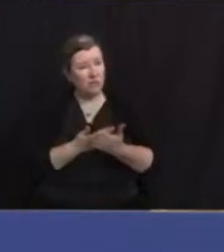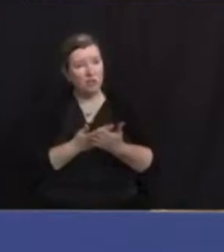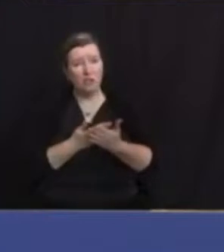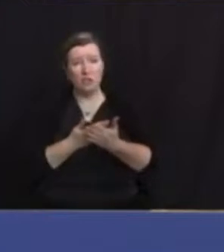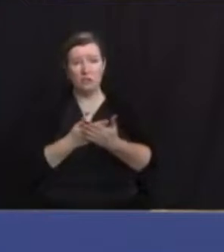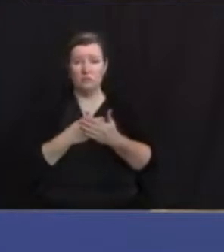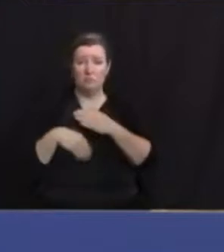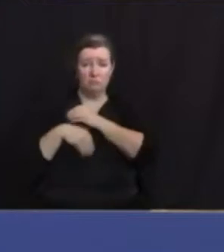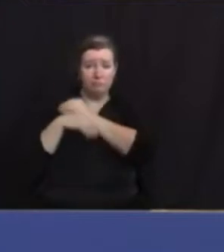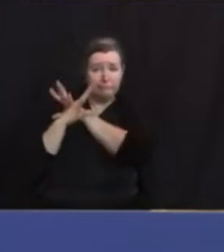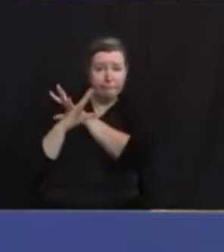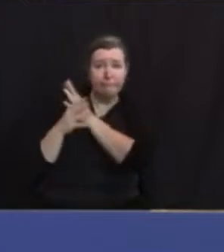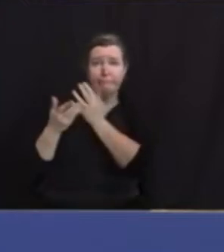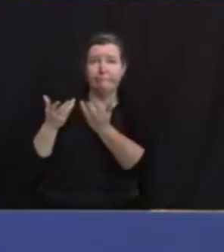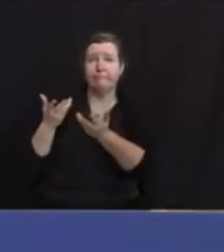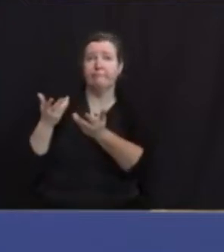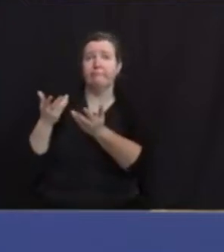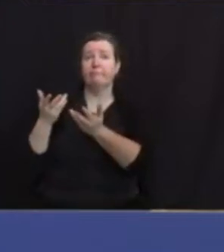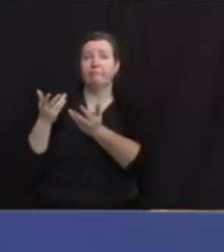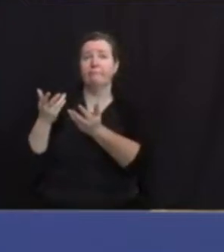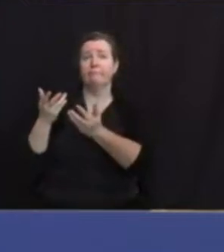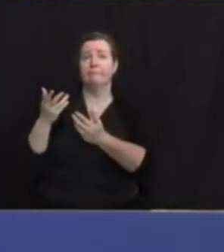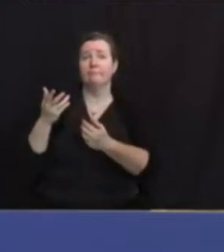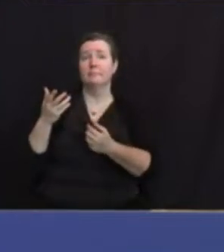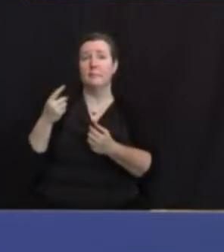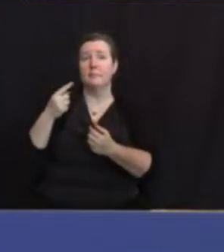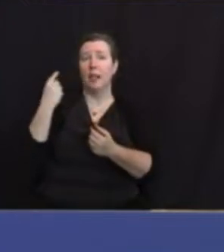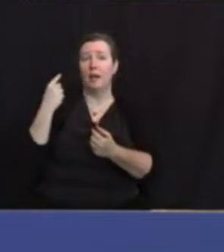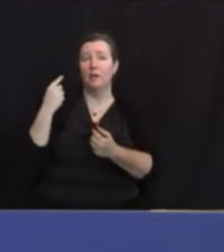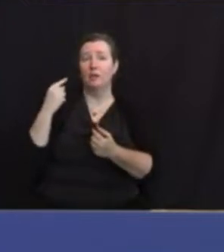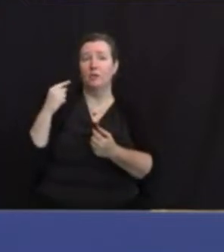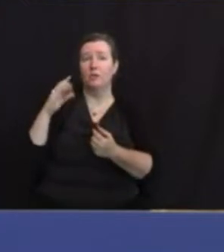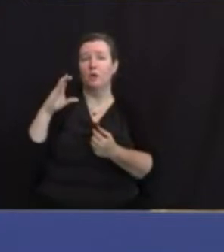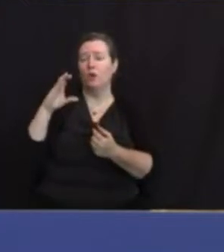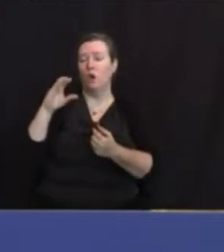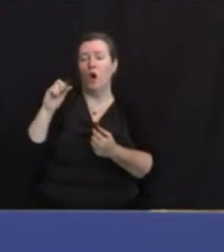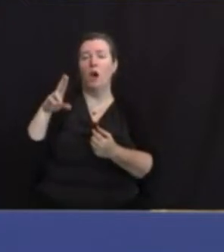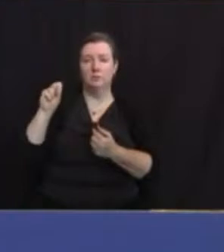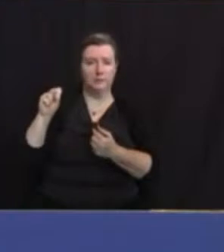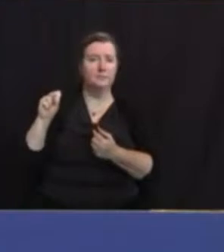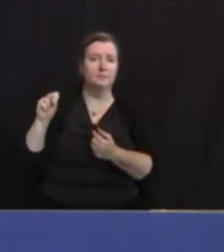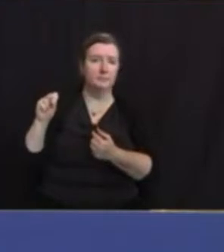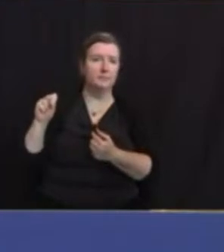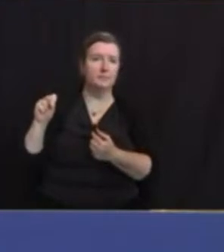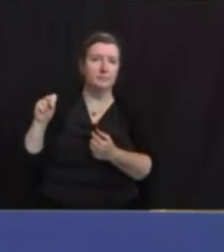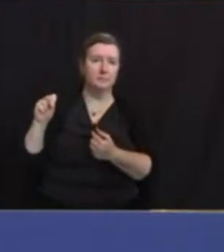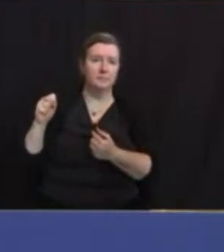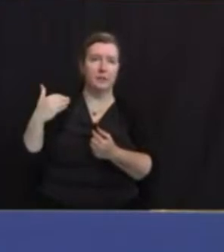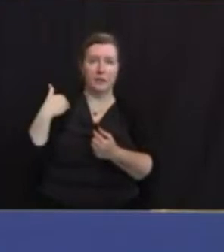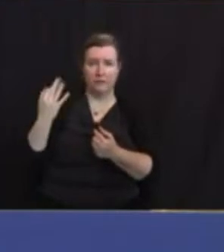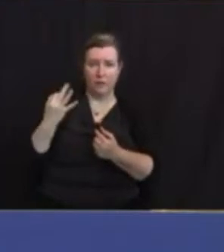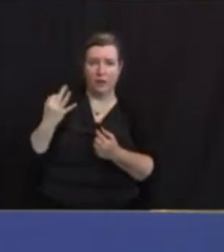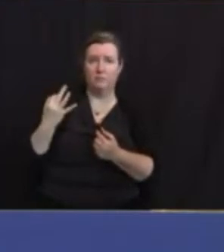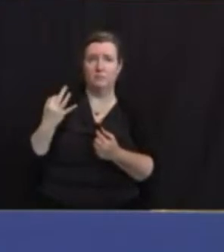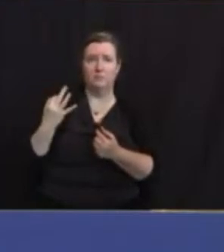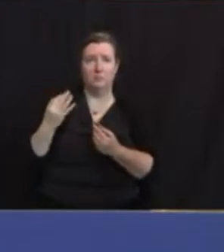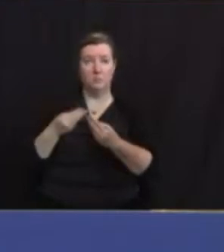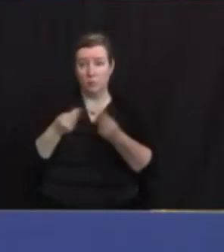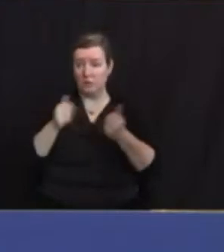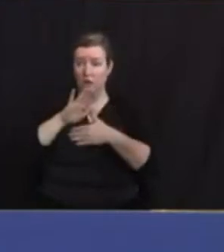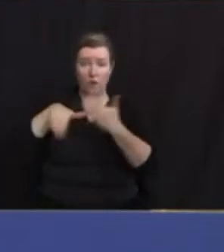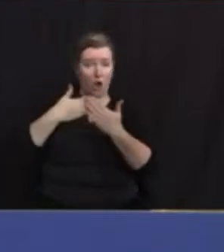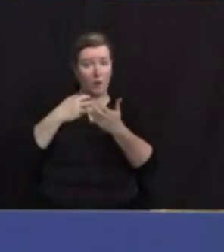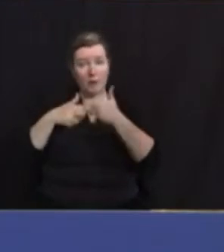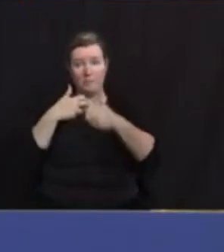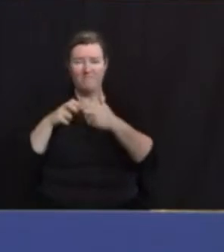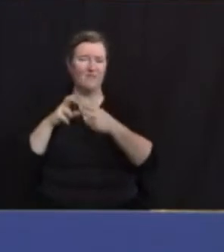Zoom with the Black Caucus on Friday morning, really productive. Not to say that we solved all the challenges, but it was a really